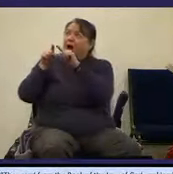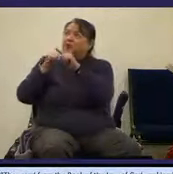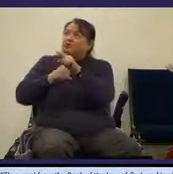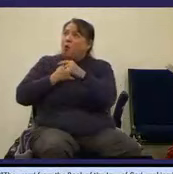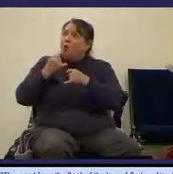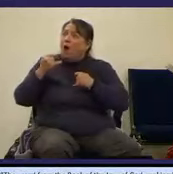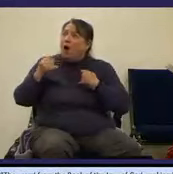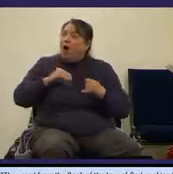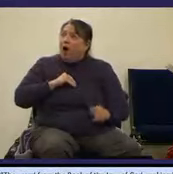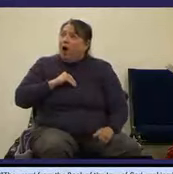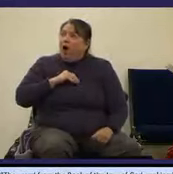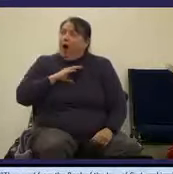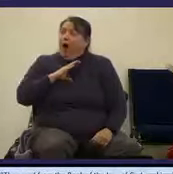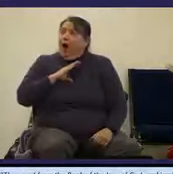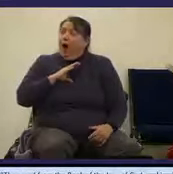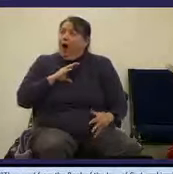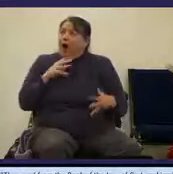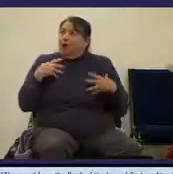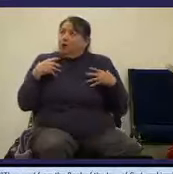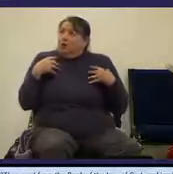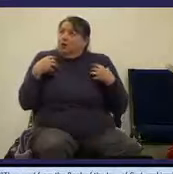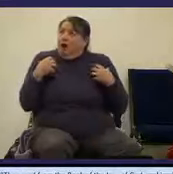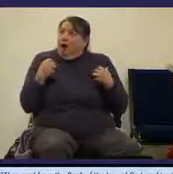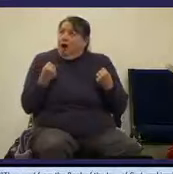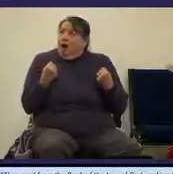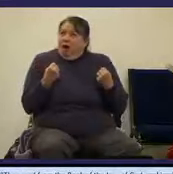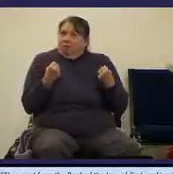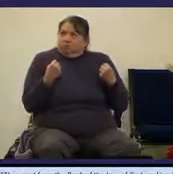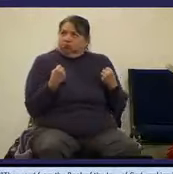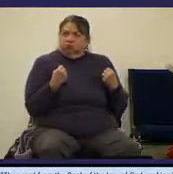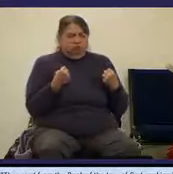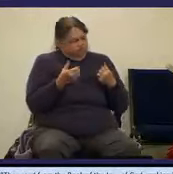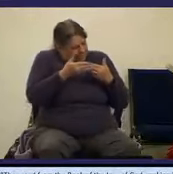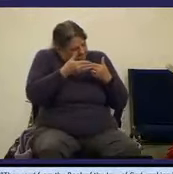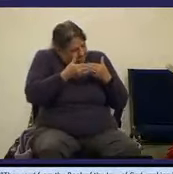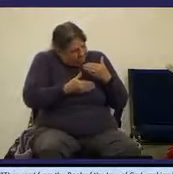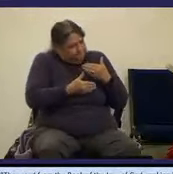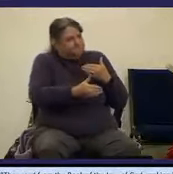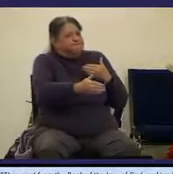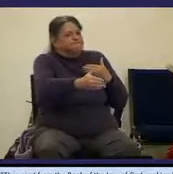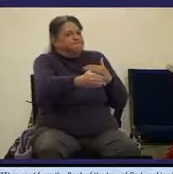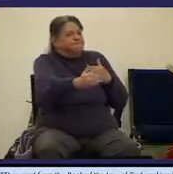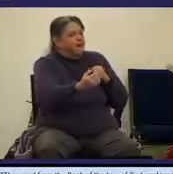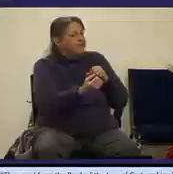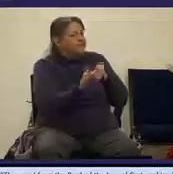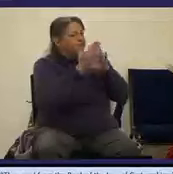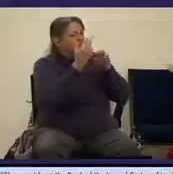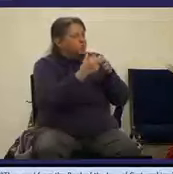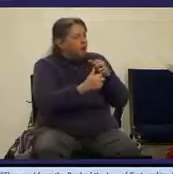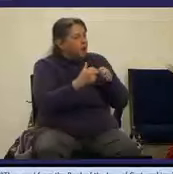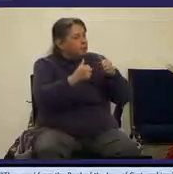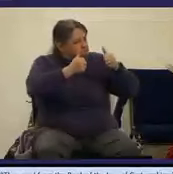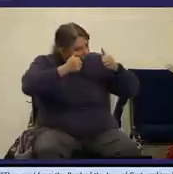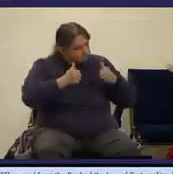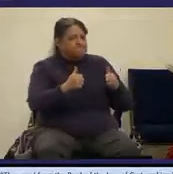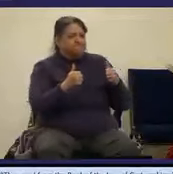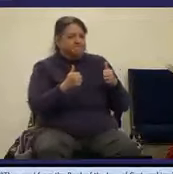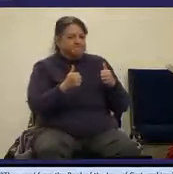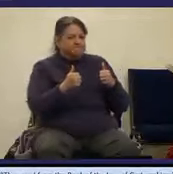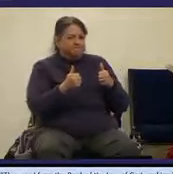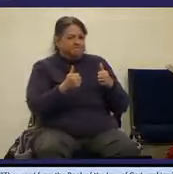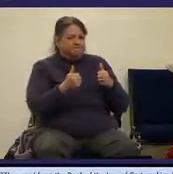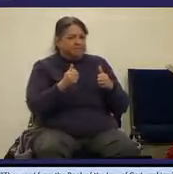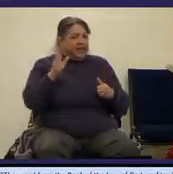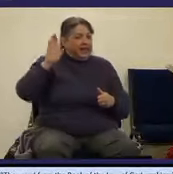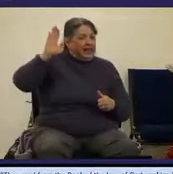your ability, and it's my ability to keep going. The joy of who he is, the joy of what he's done, the joy of